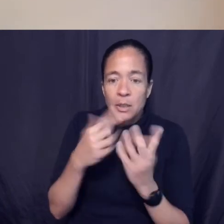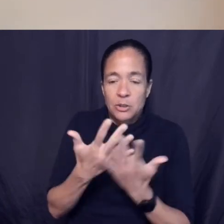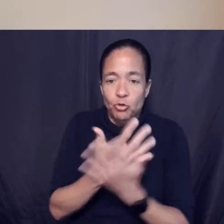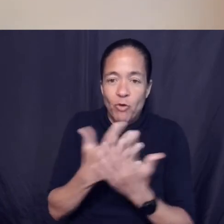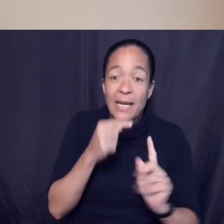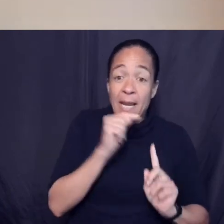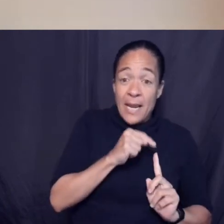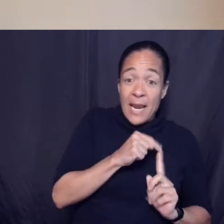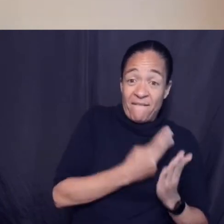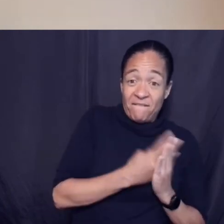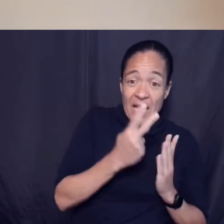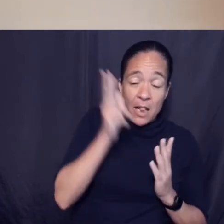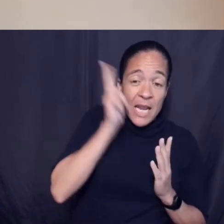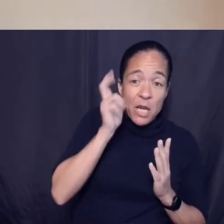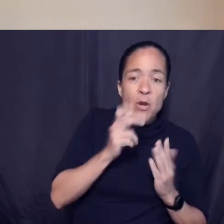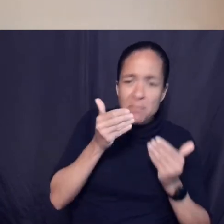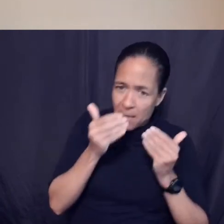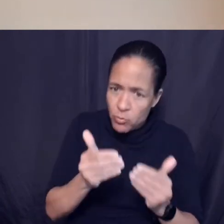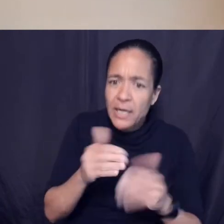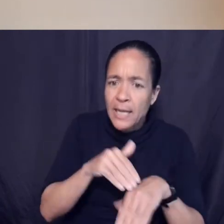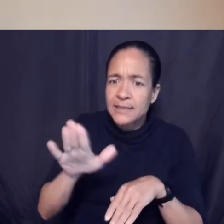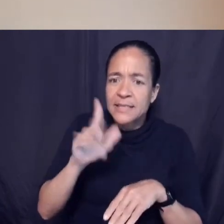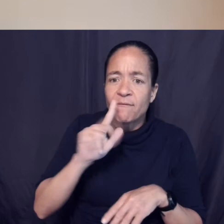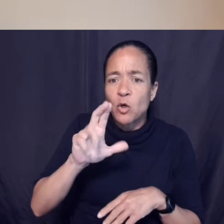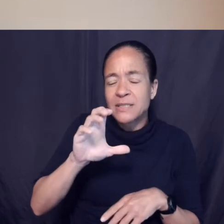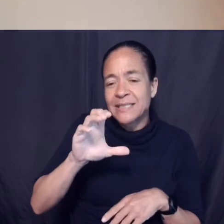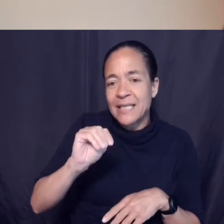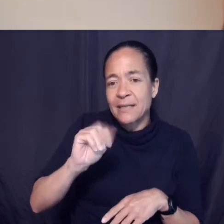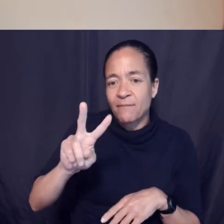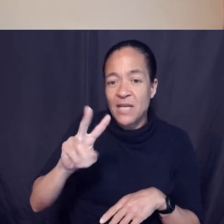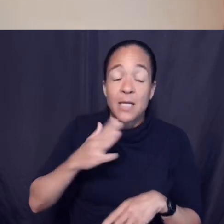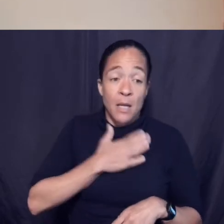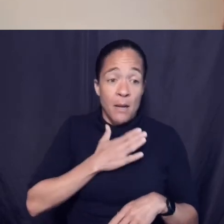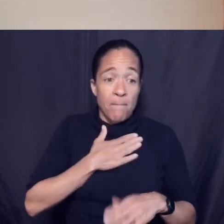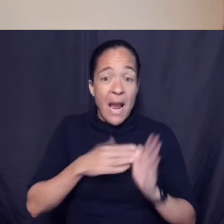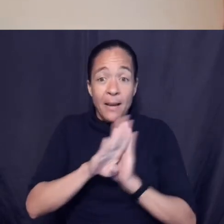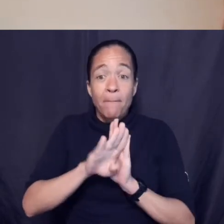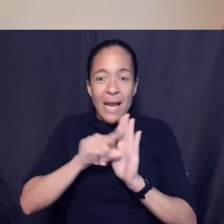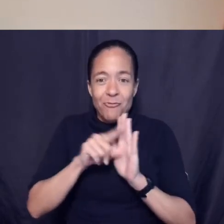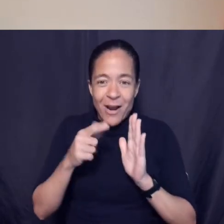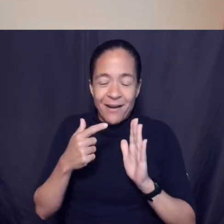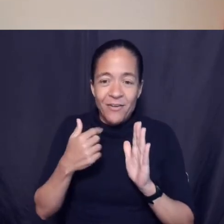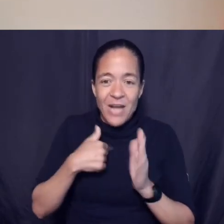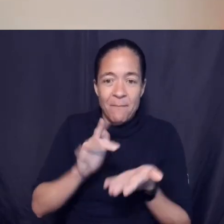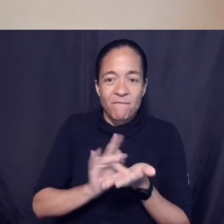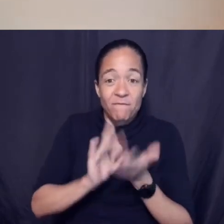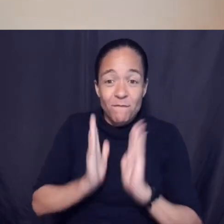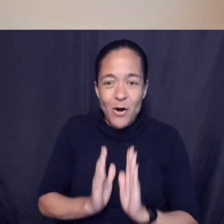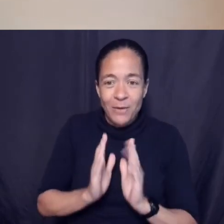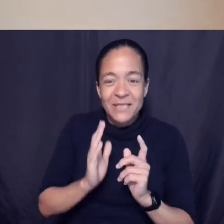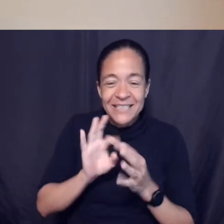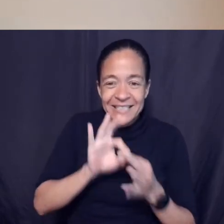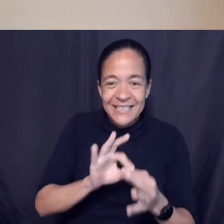him failing the newborn hearing test, the CMV was sent. And my background is I am an infectious